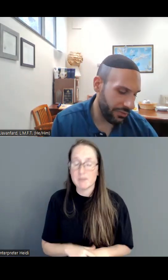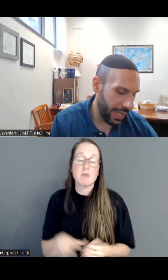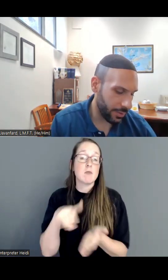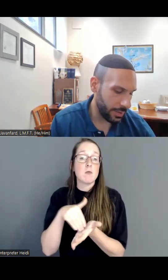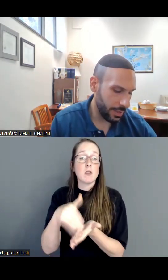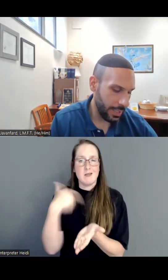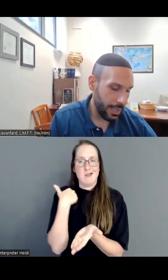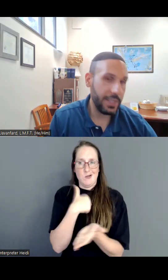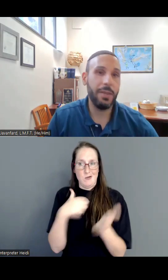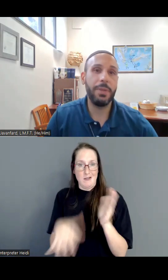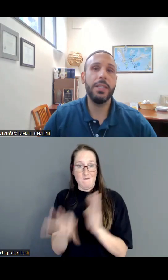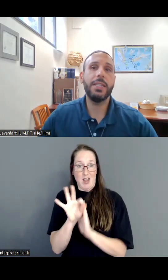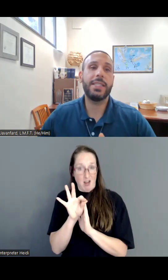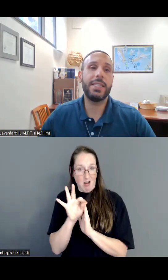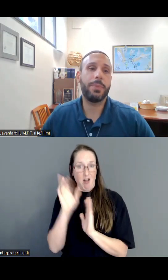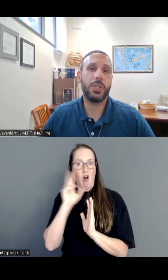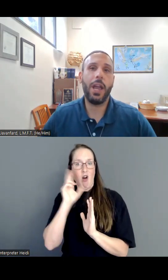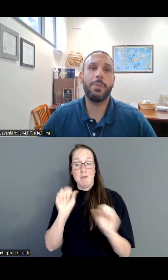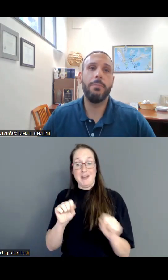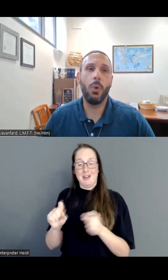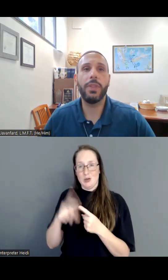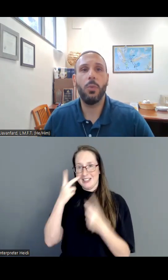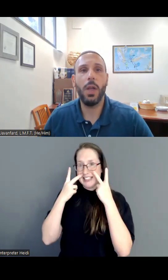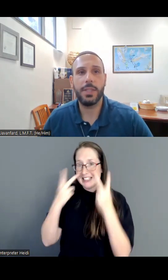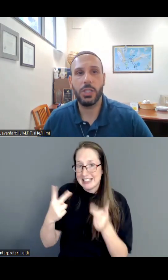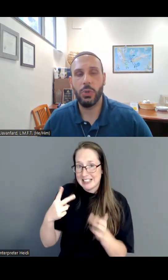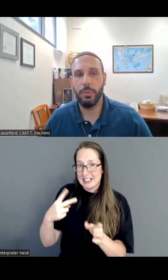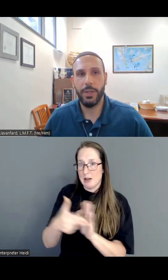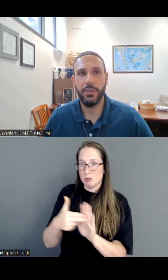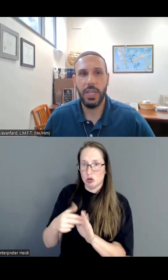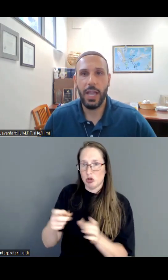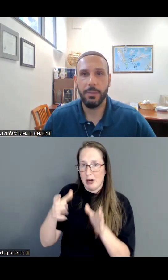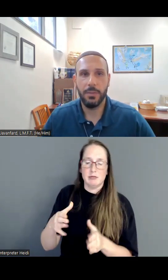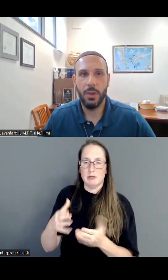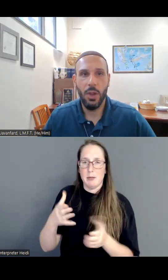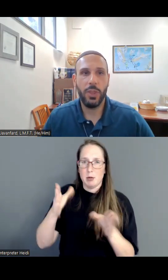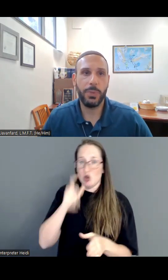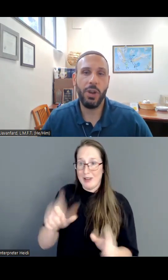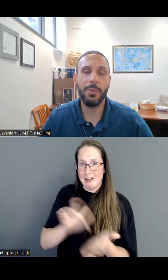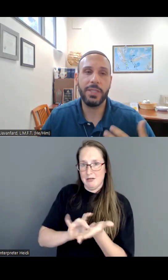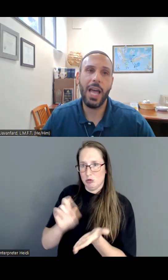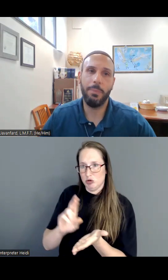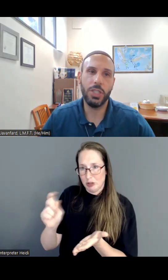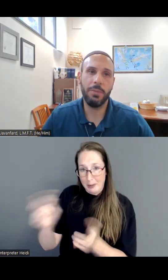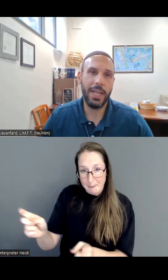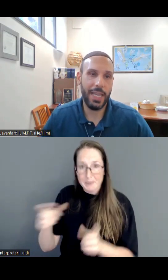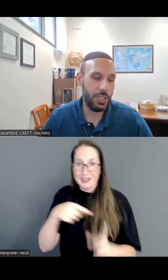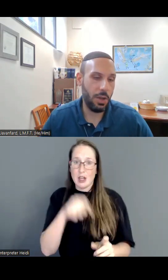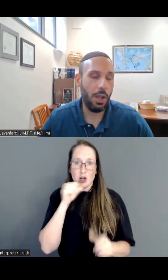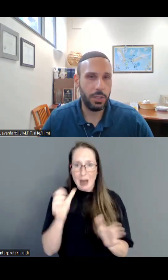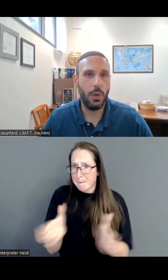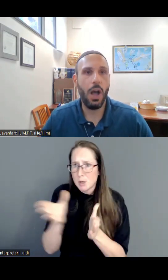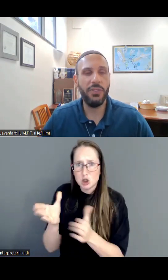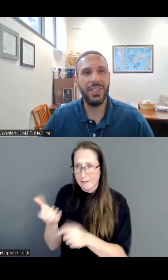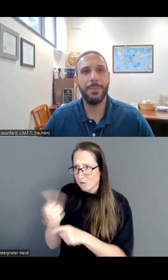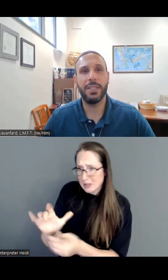Oftentimes, we have found that the ability to see a prescriber more than once in a short period of time, where the prescriber is not pushing medication